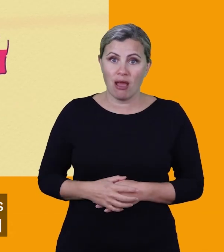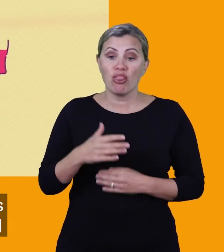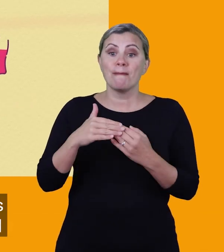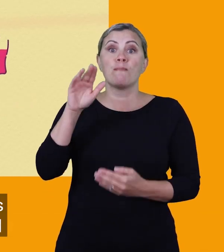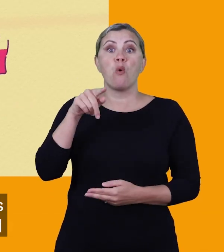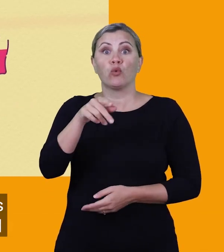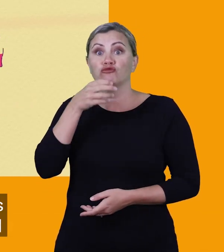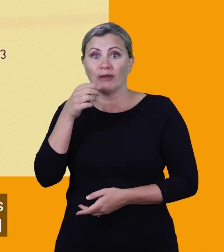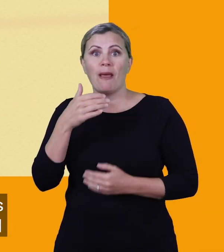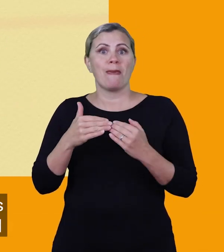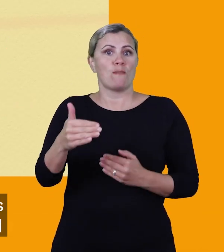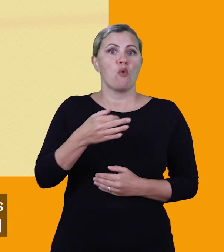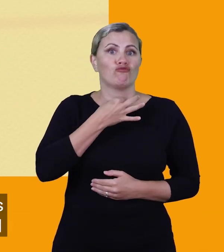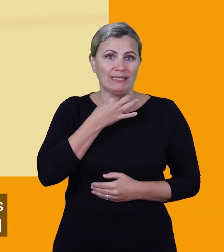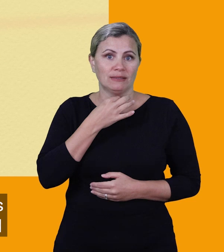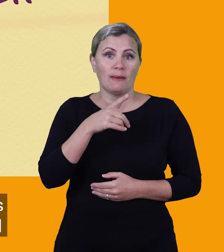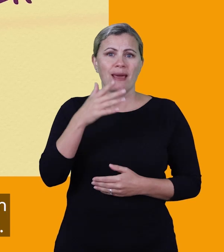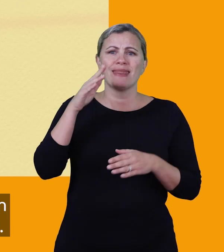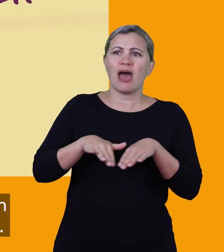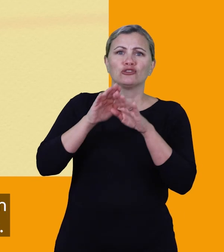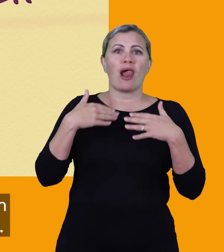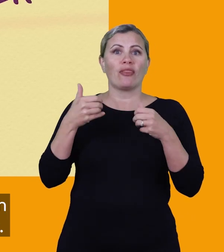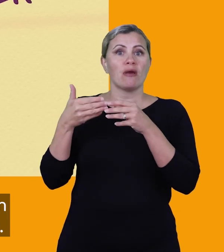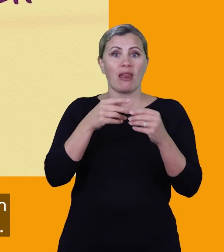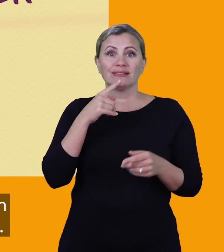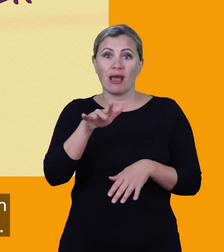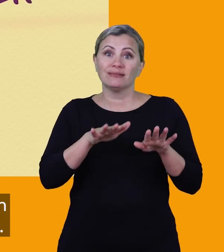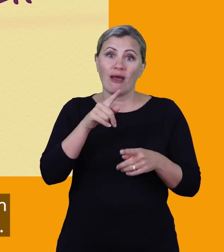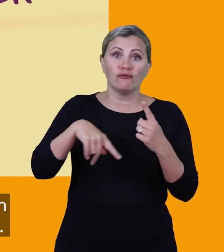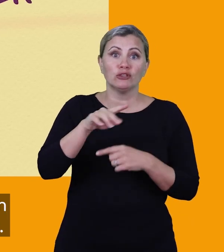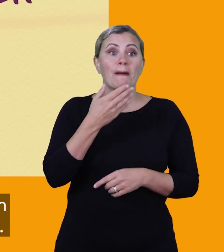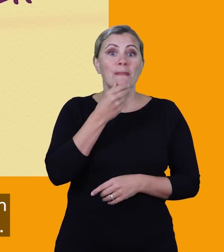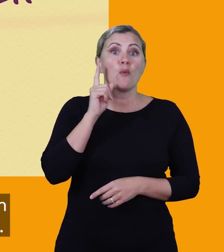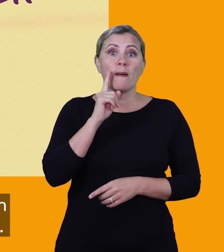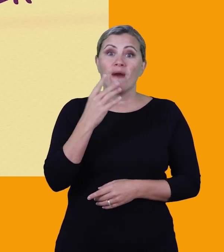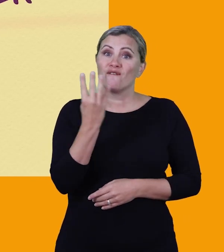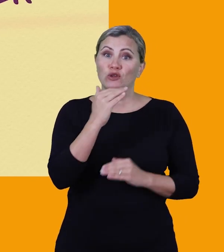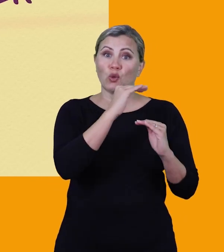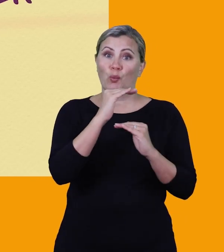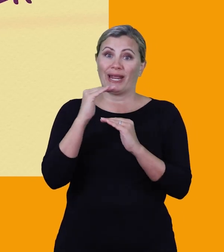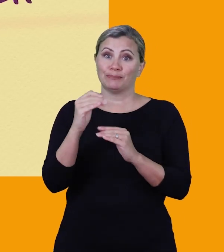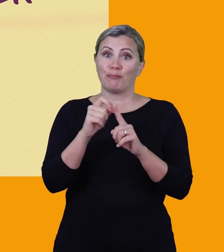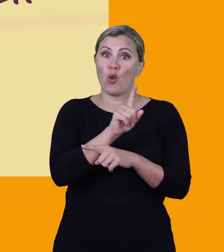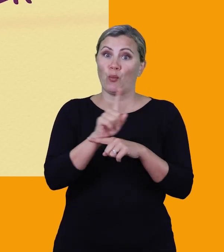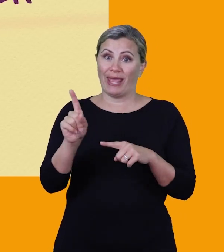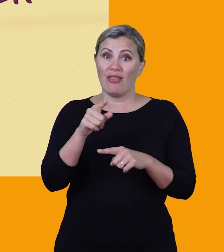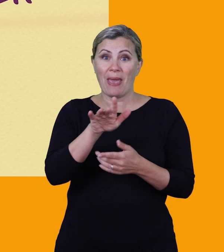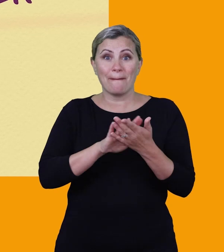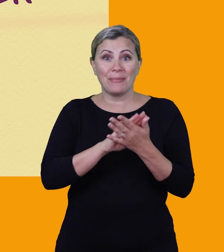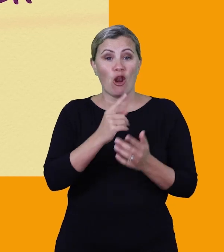risk. National health guidelines recommend that men and women drink no more than 14 units of alcohol a week. That's the equivalent of